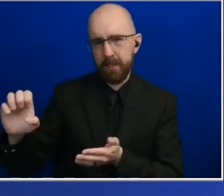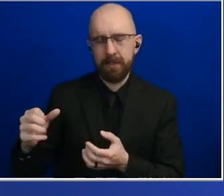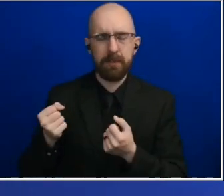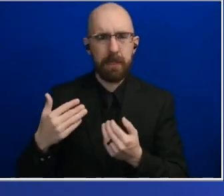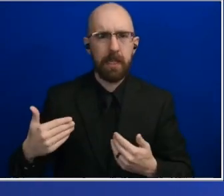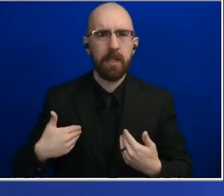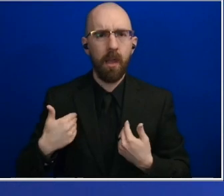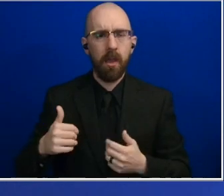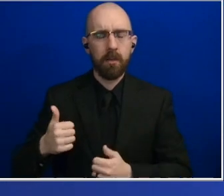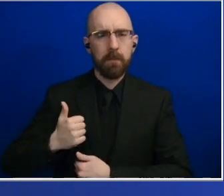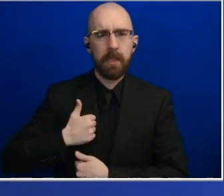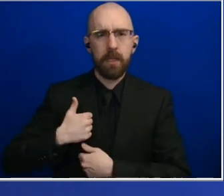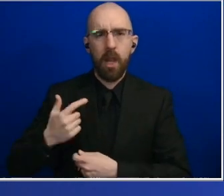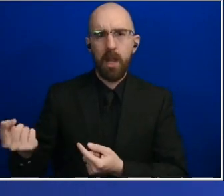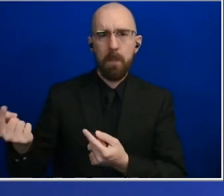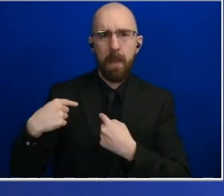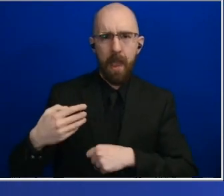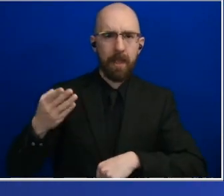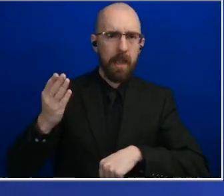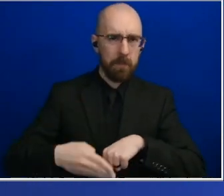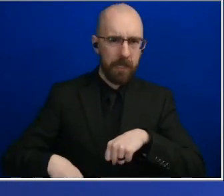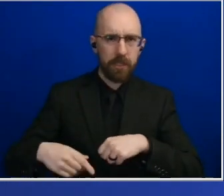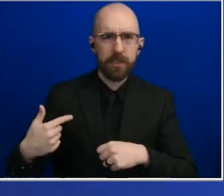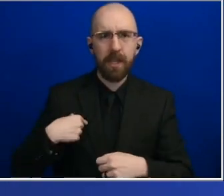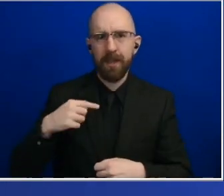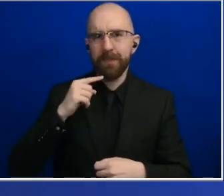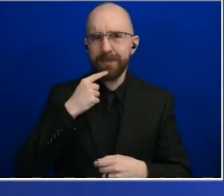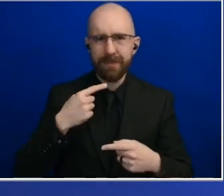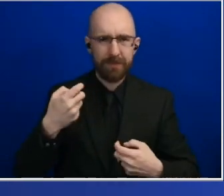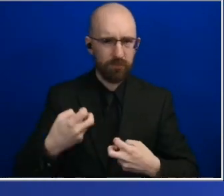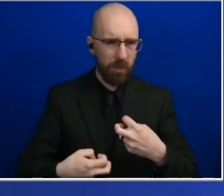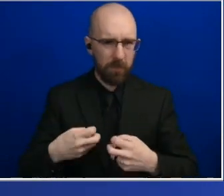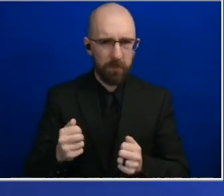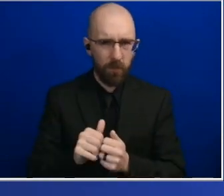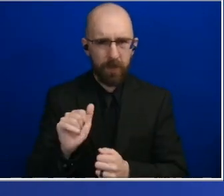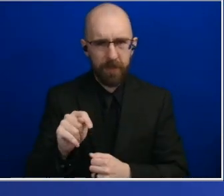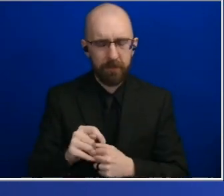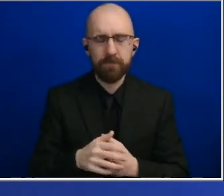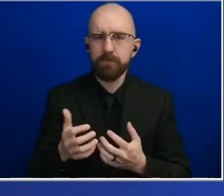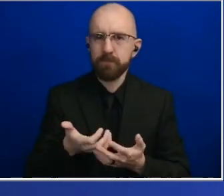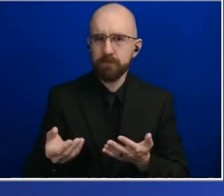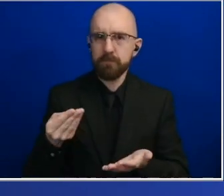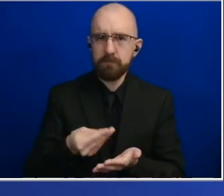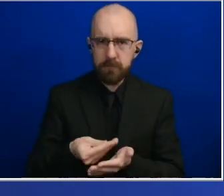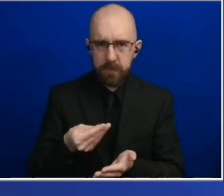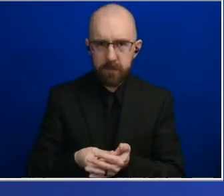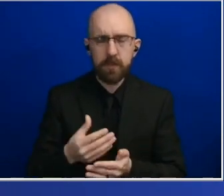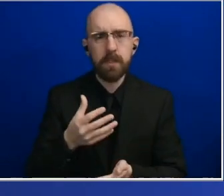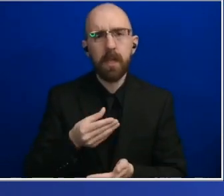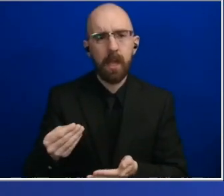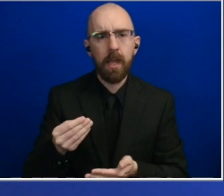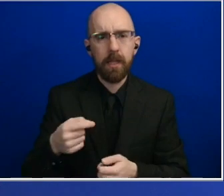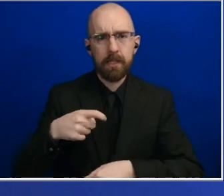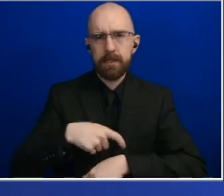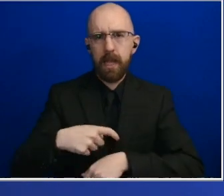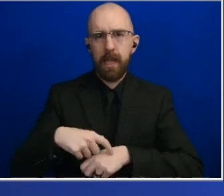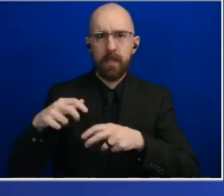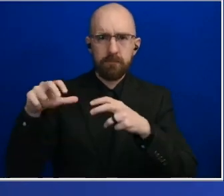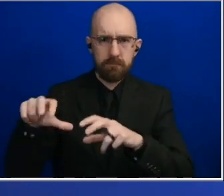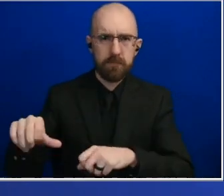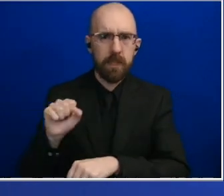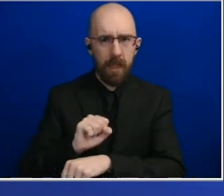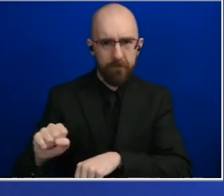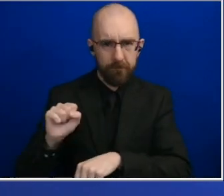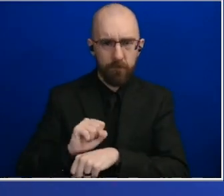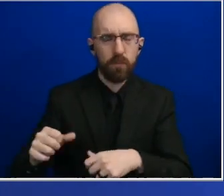with amputations and having significant complications. There was a lot of money and time and effort went into trying to figure